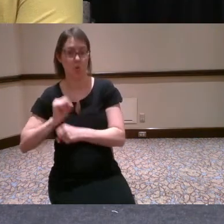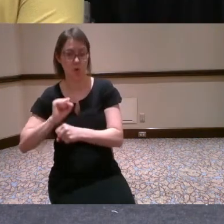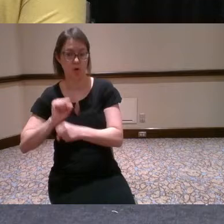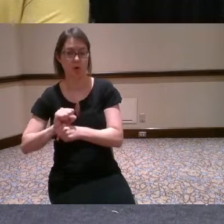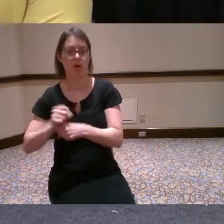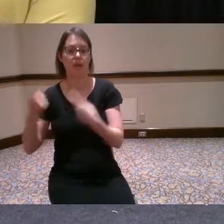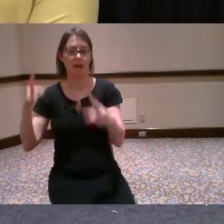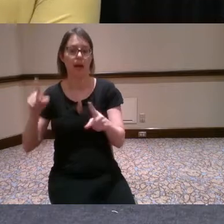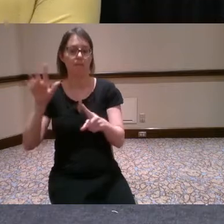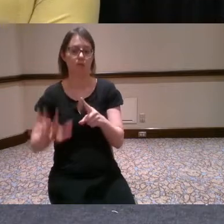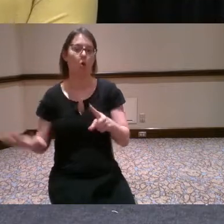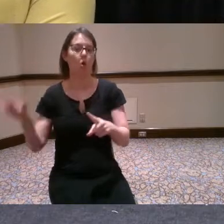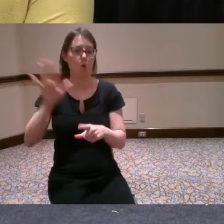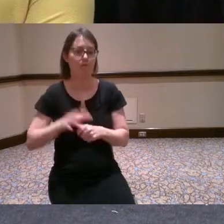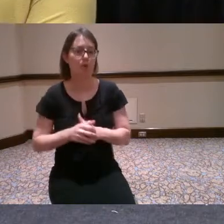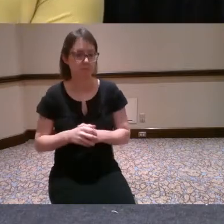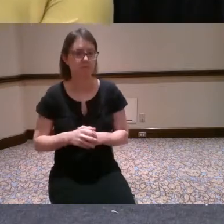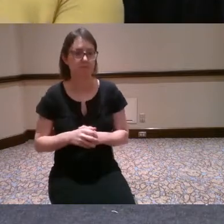all over.